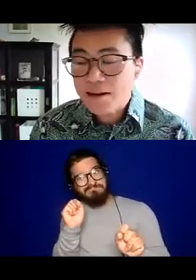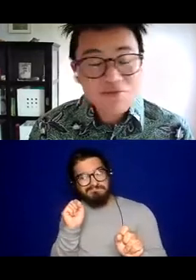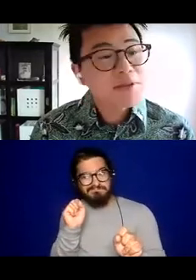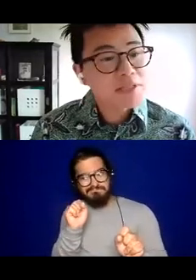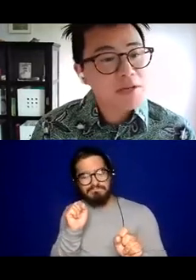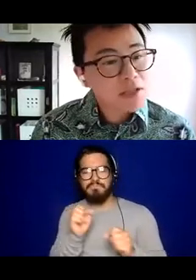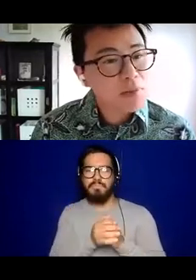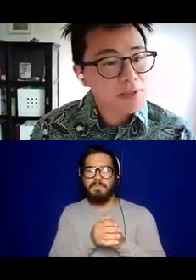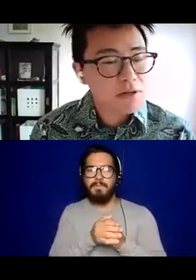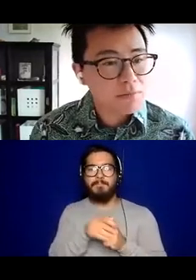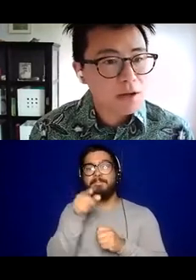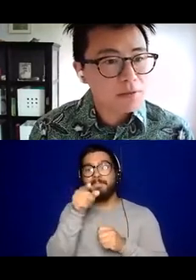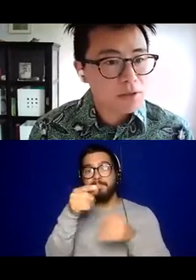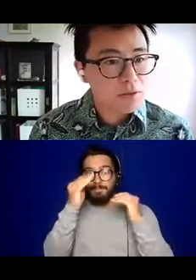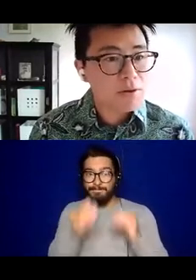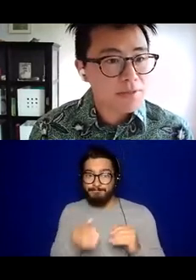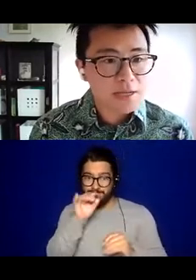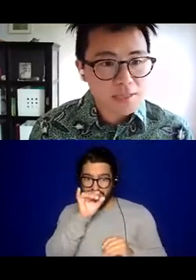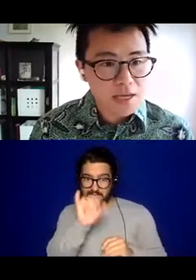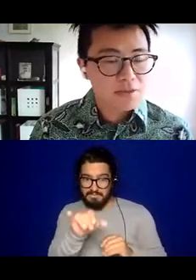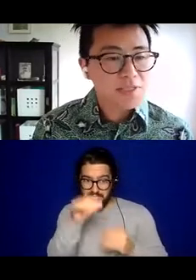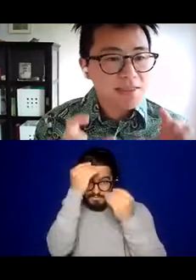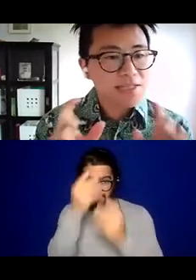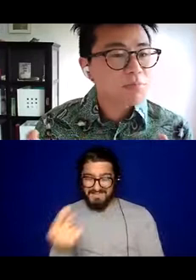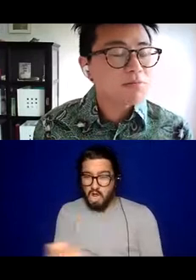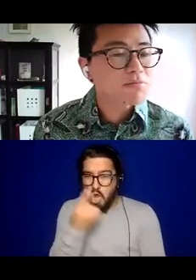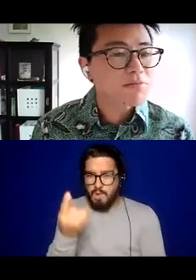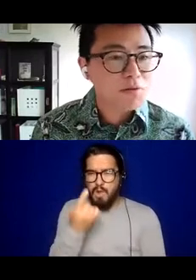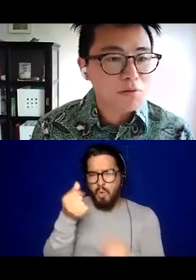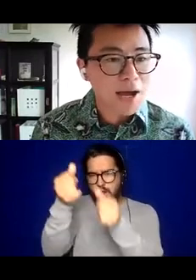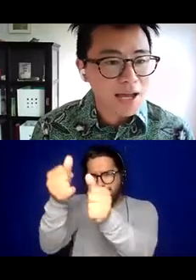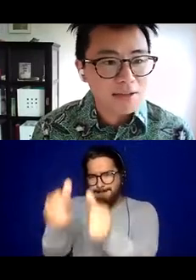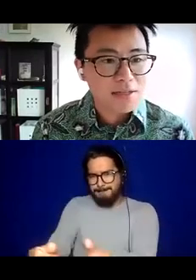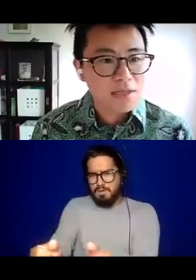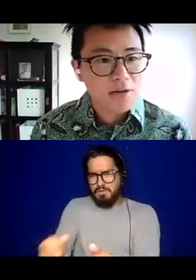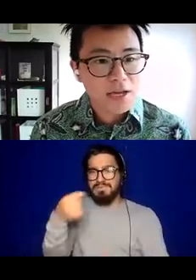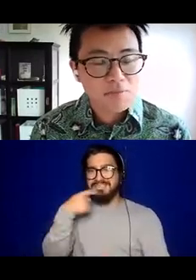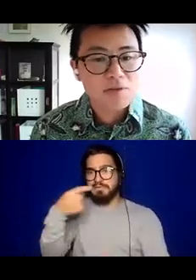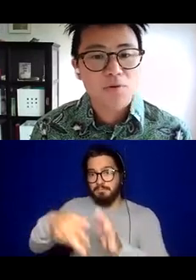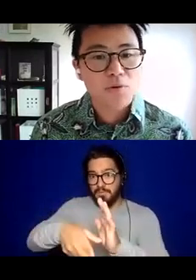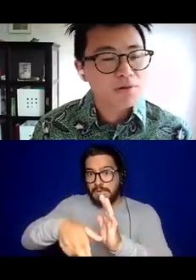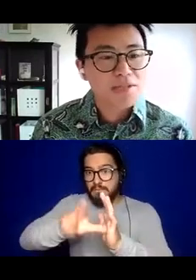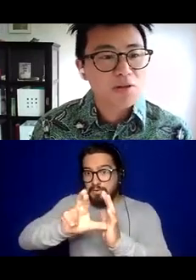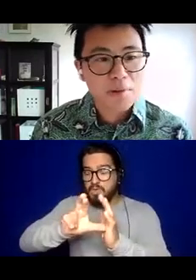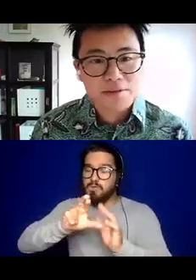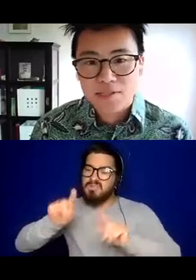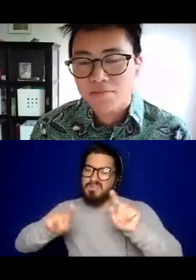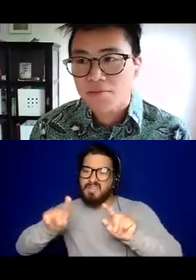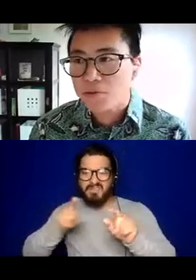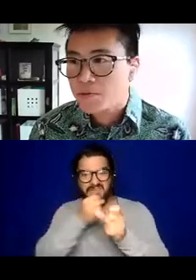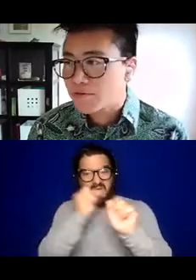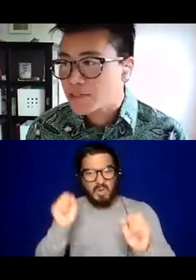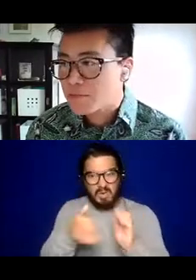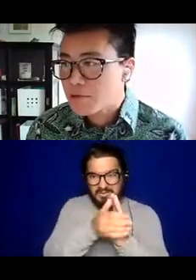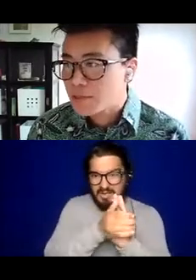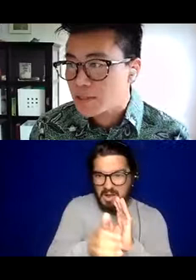And that information is also posted on tools websites. They'll say this has been reviewed by security experts, or this is open to